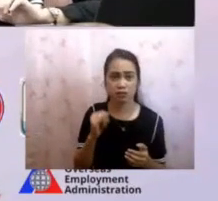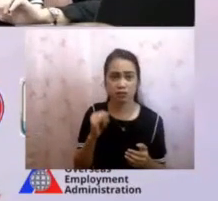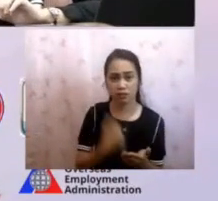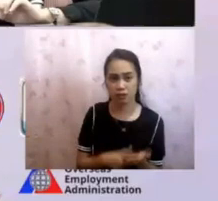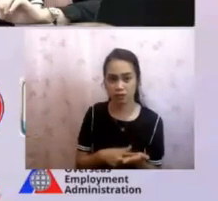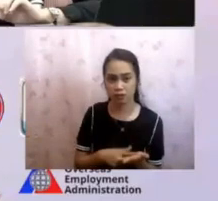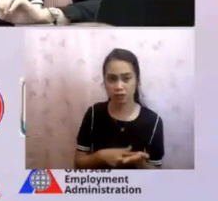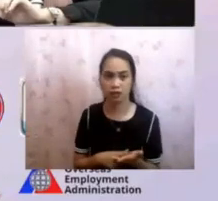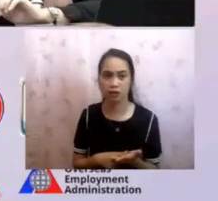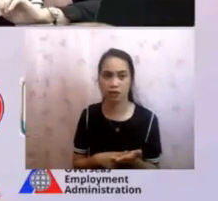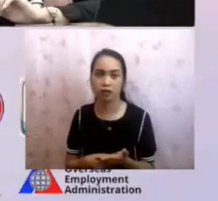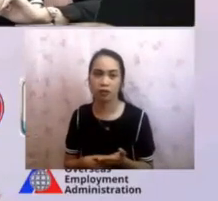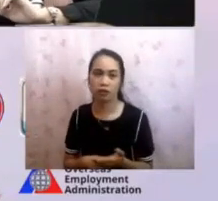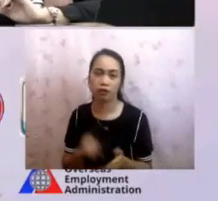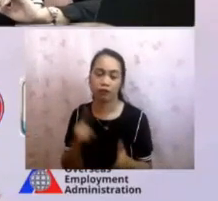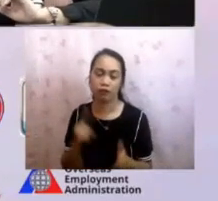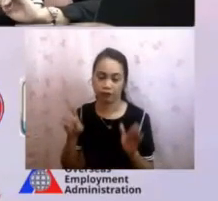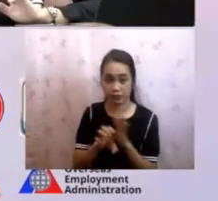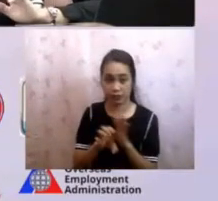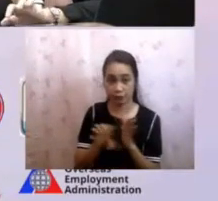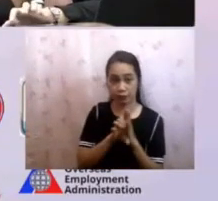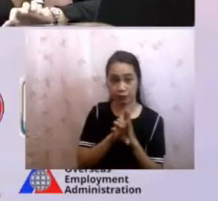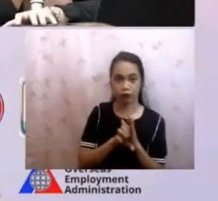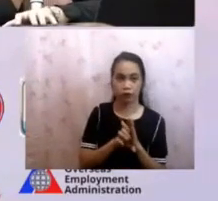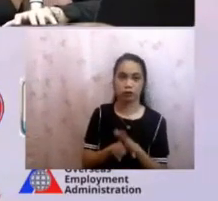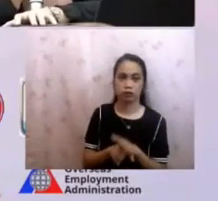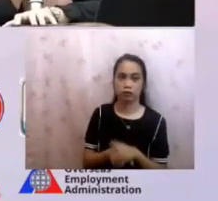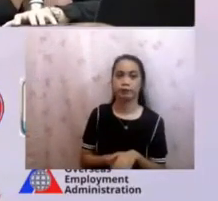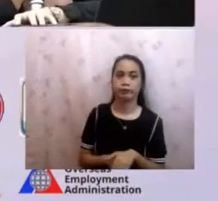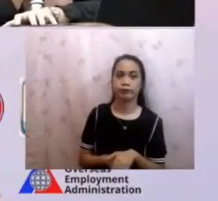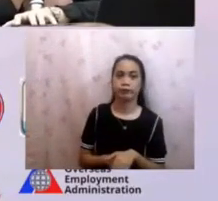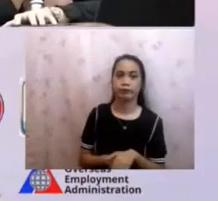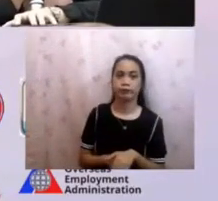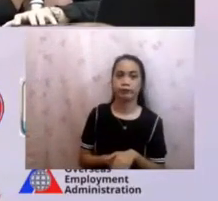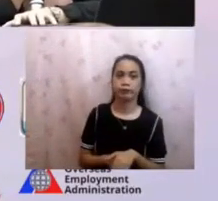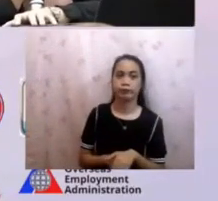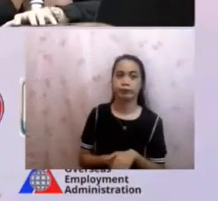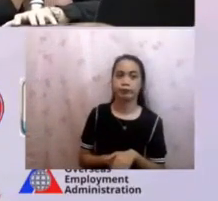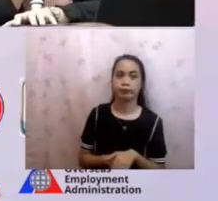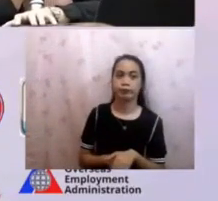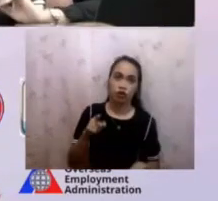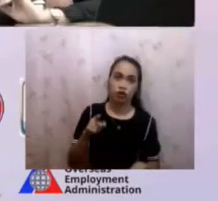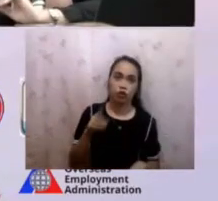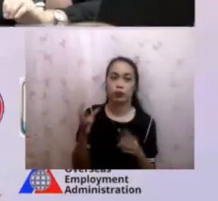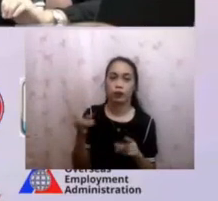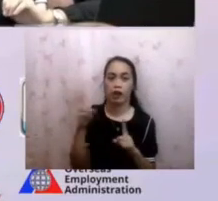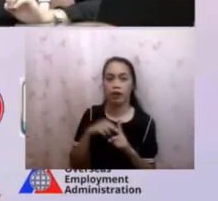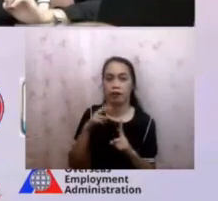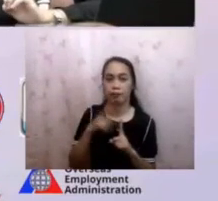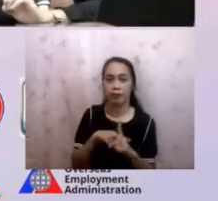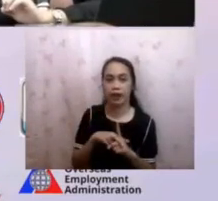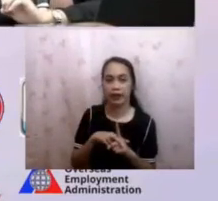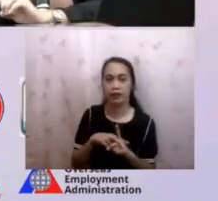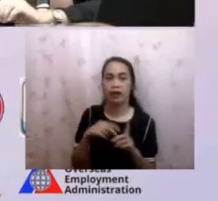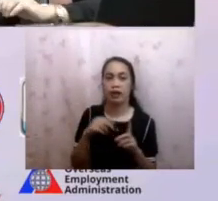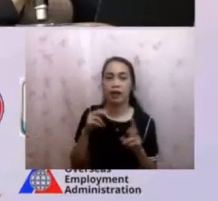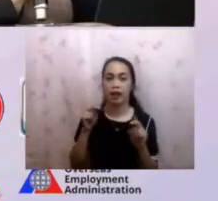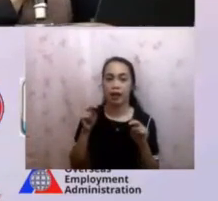sila. For example, you are nag-apply ka or nangayo ka or nagkuha ka ng police clearance